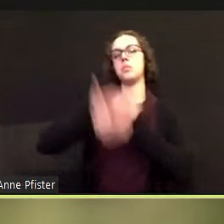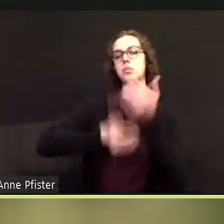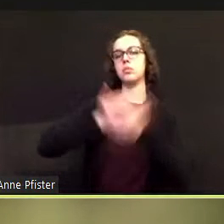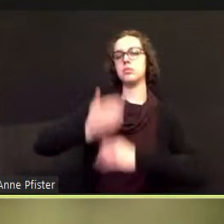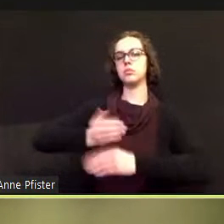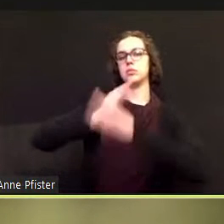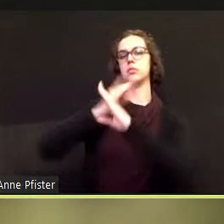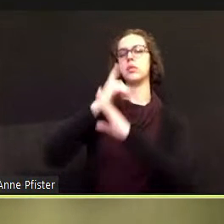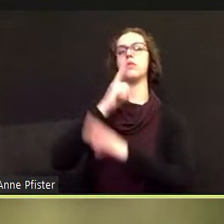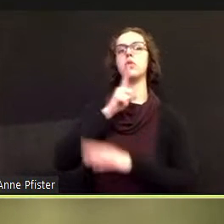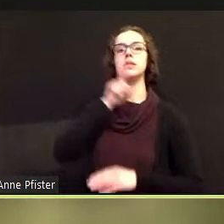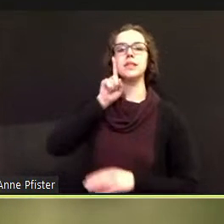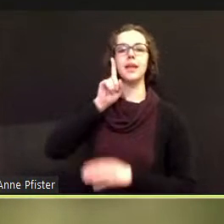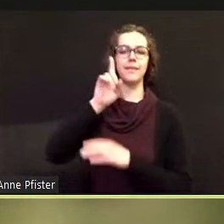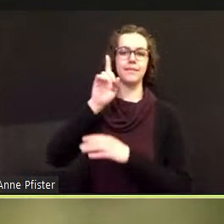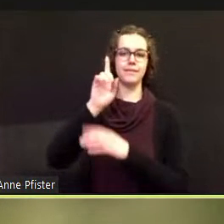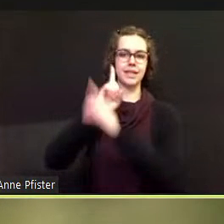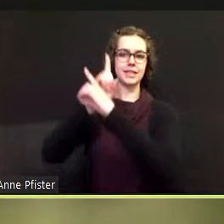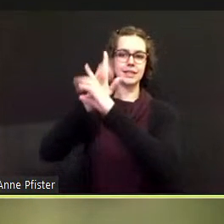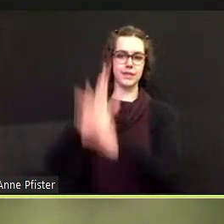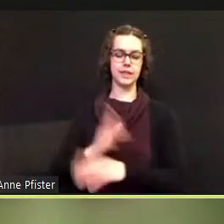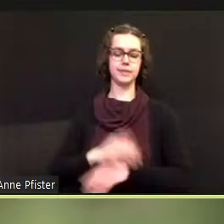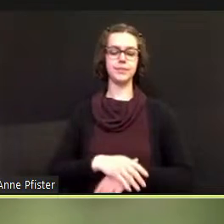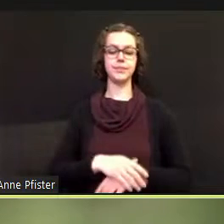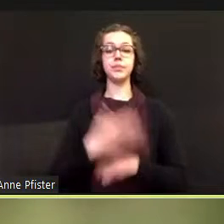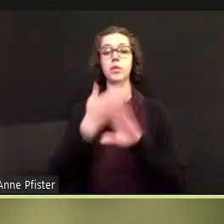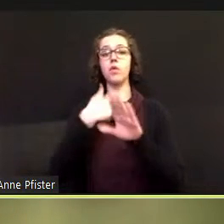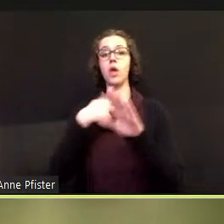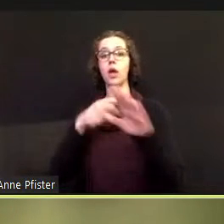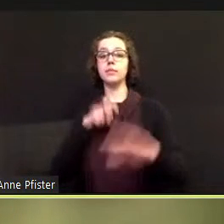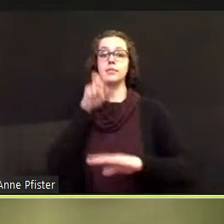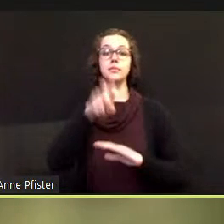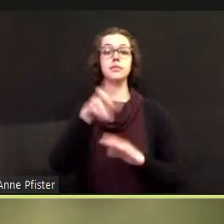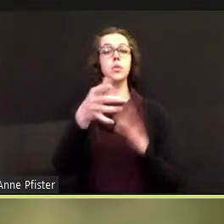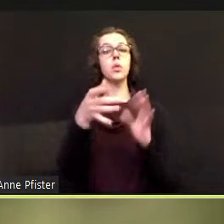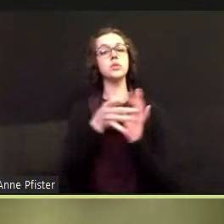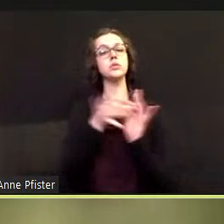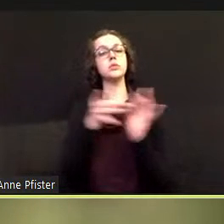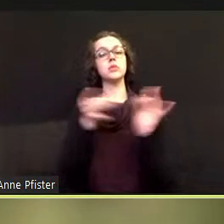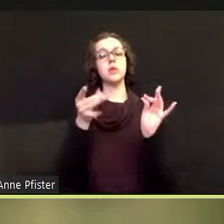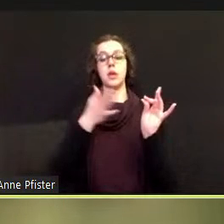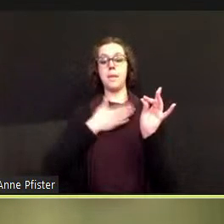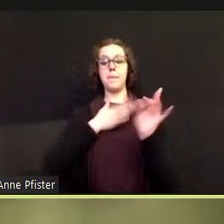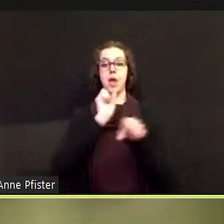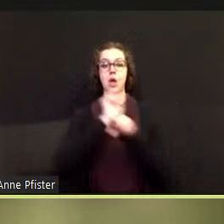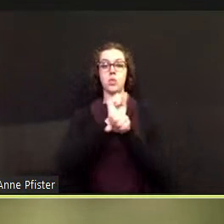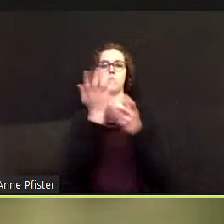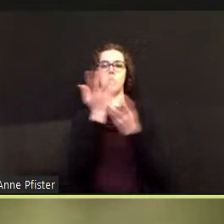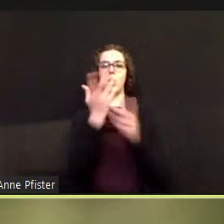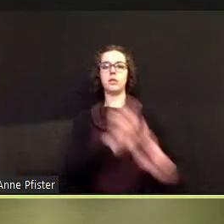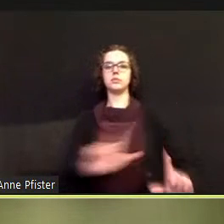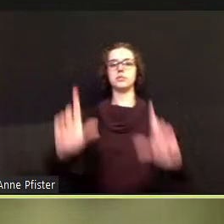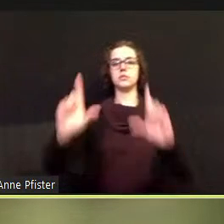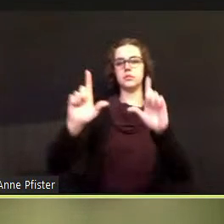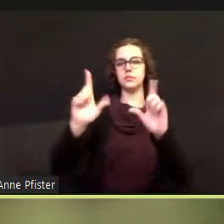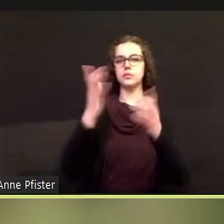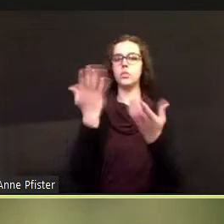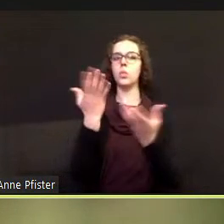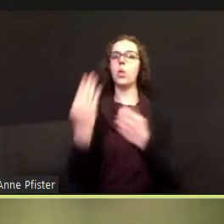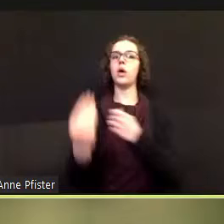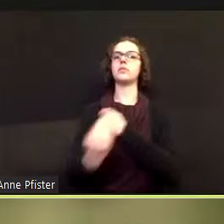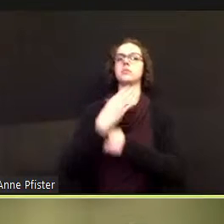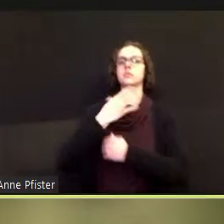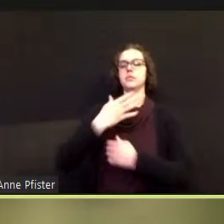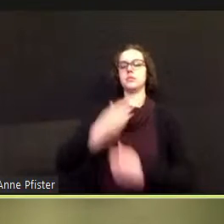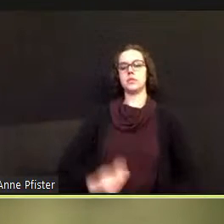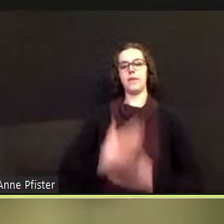So before I begin, I would like to take a moment to discuss how my work is positioned and what influences me as I think about